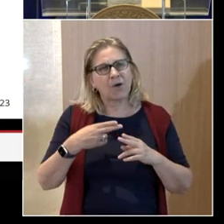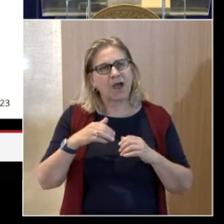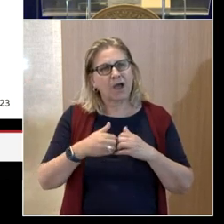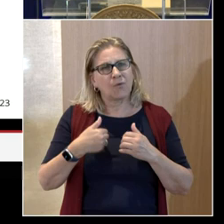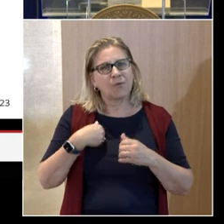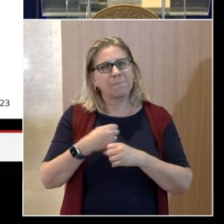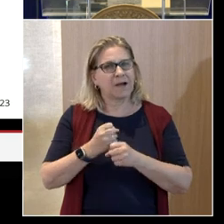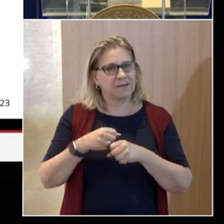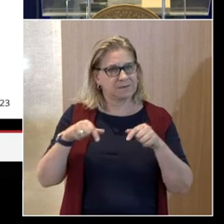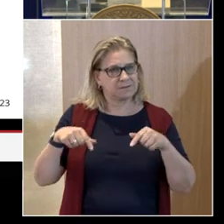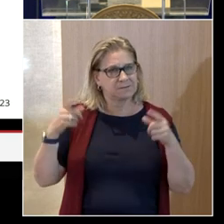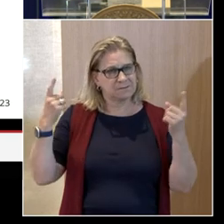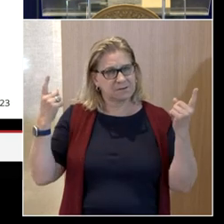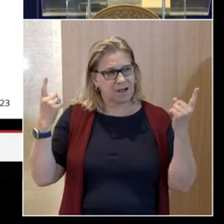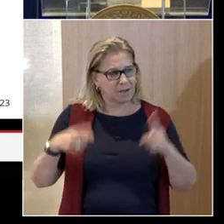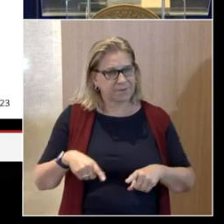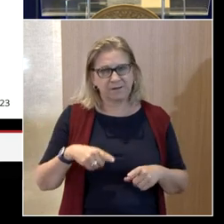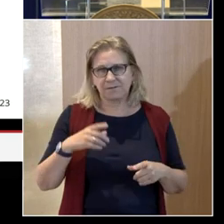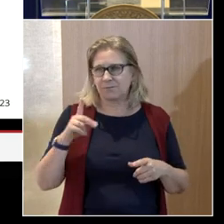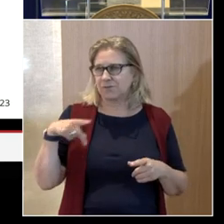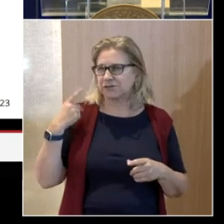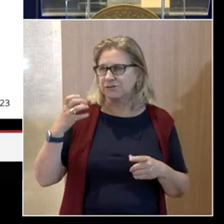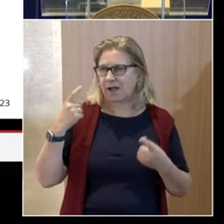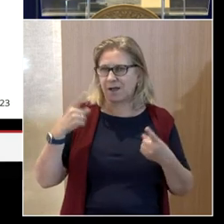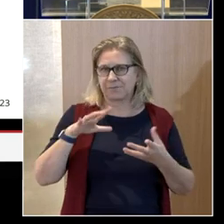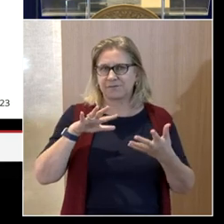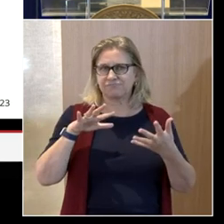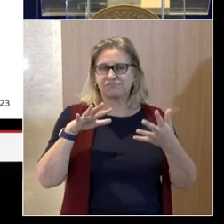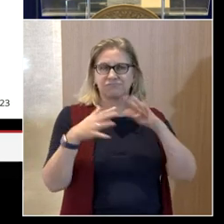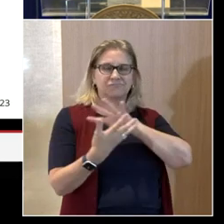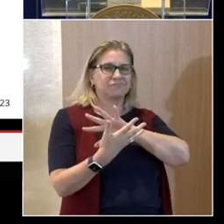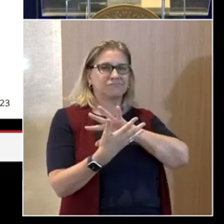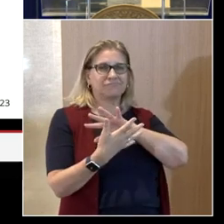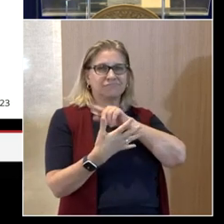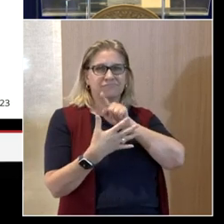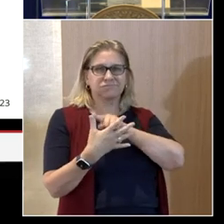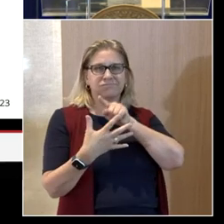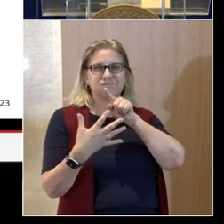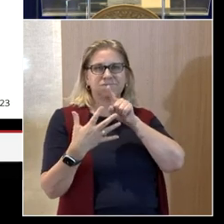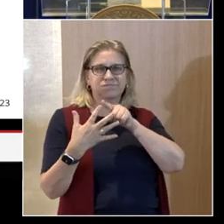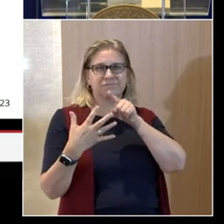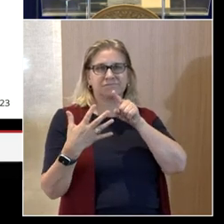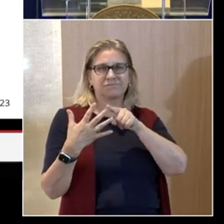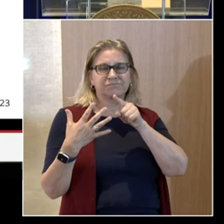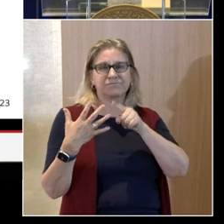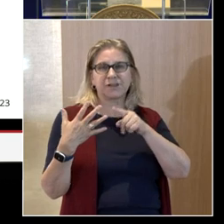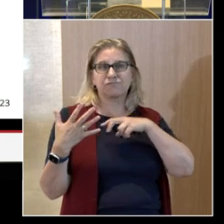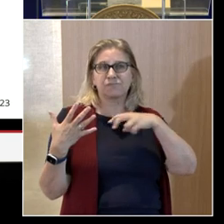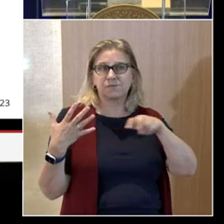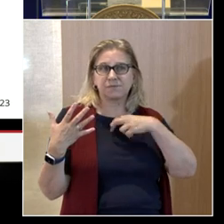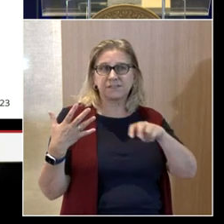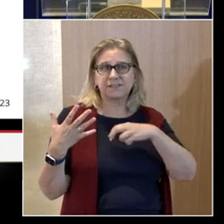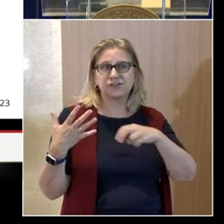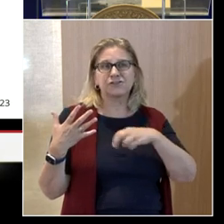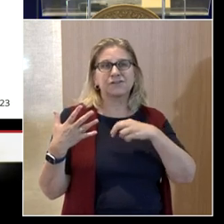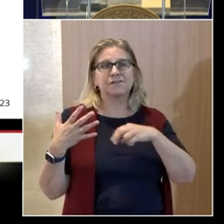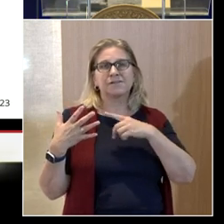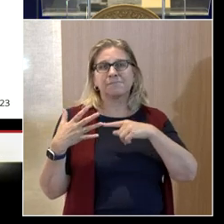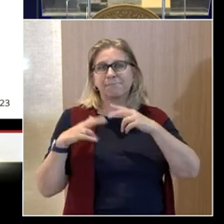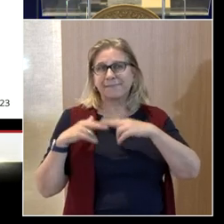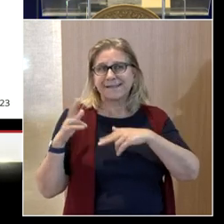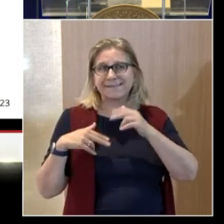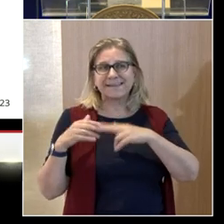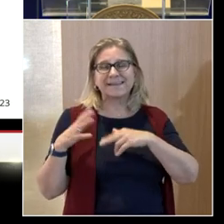key enablers that we also have to think about as well. And these are transportation and hard infrastructure. How are people getting around downtown? How are they getting to